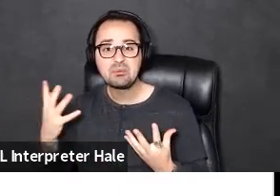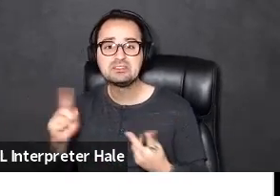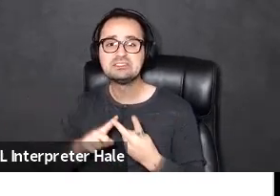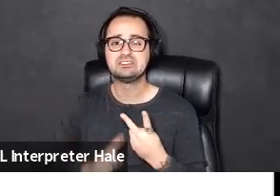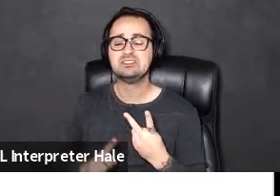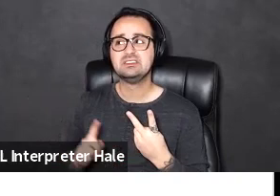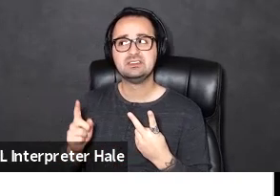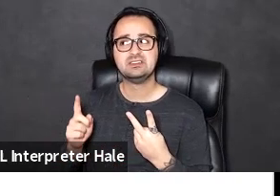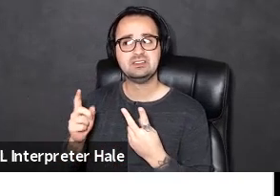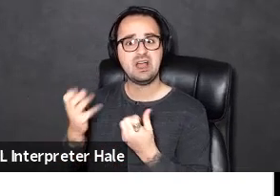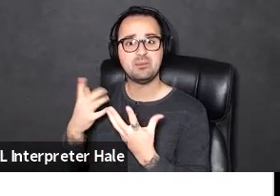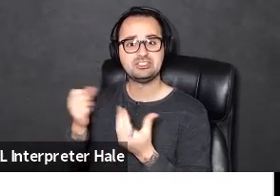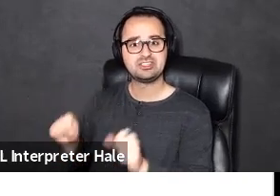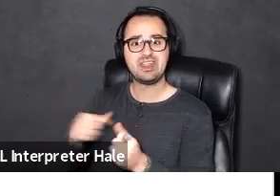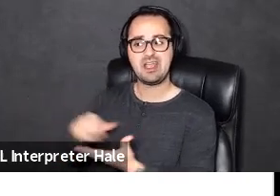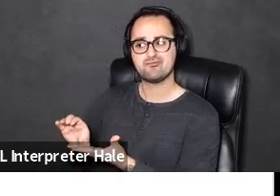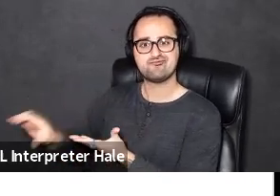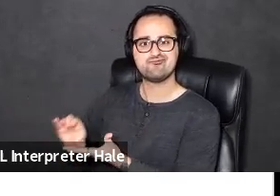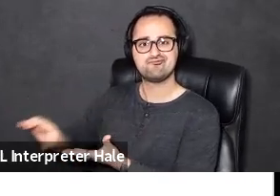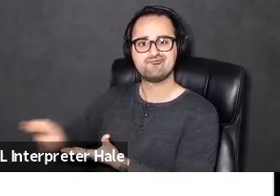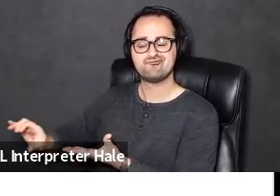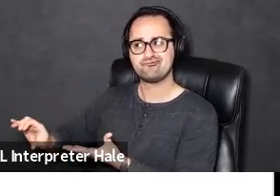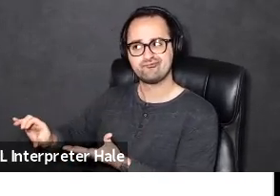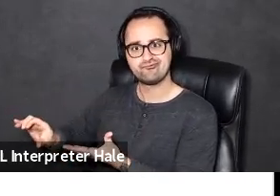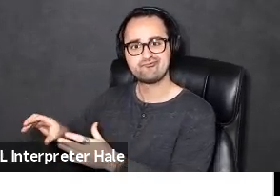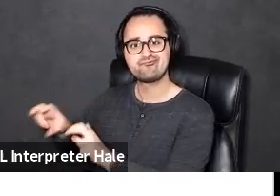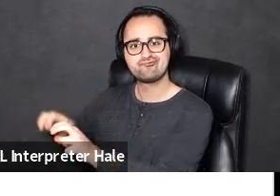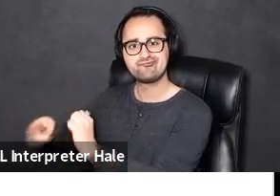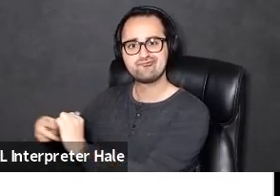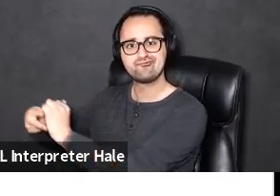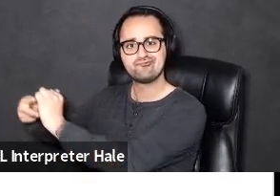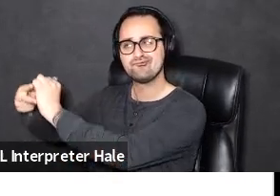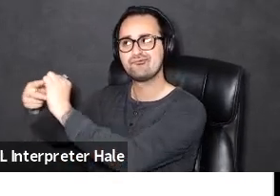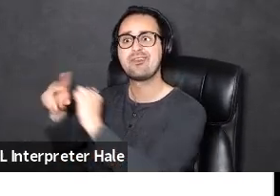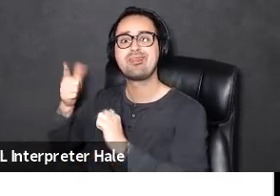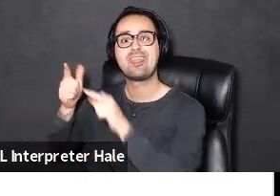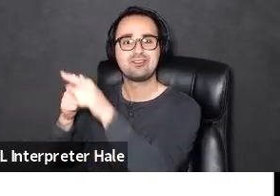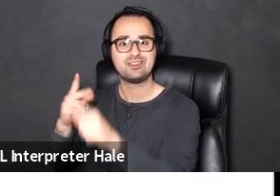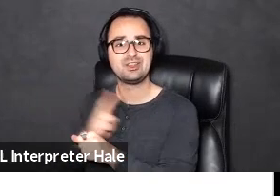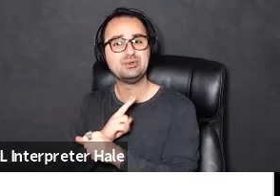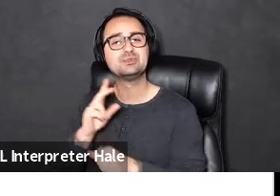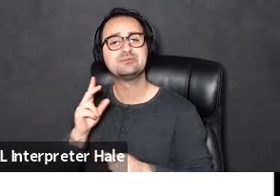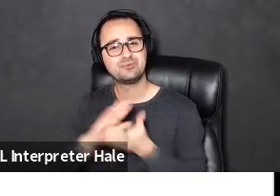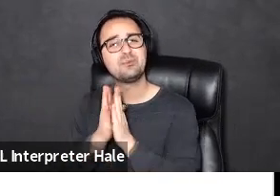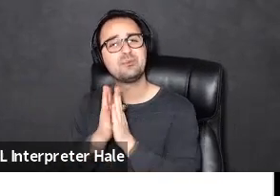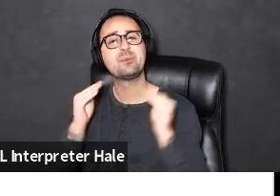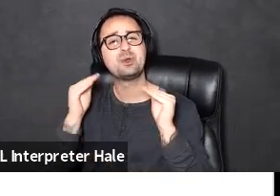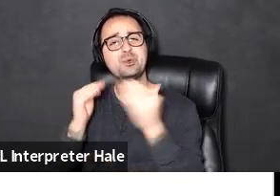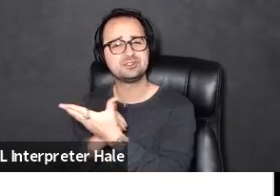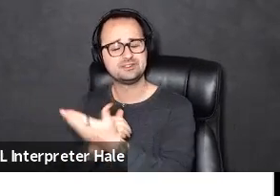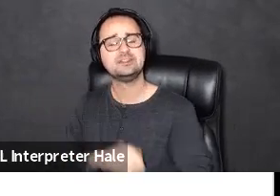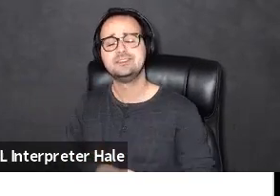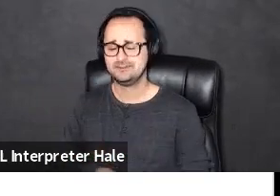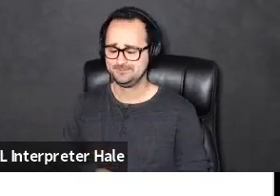going to be able to set aside where they're going to then have that additional monies for that income going out into the future? And that's really